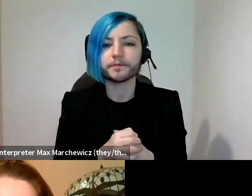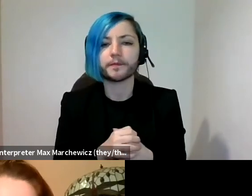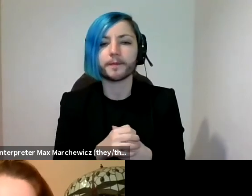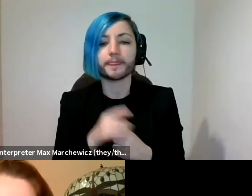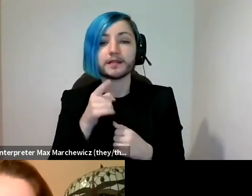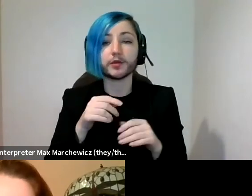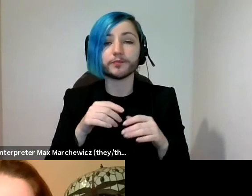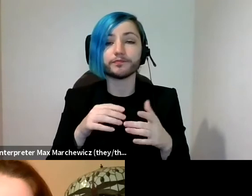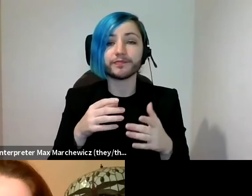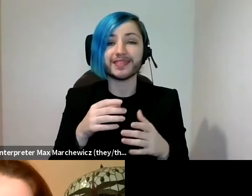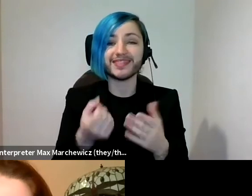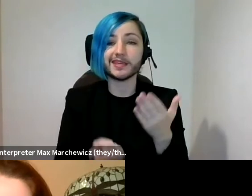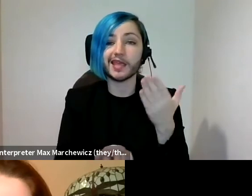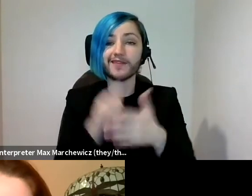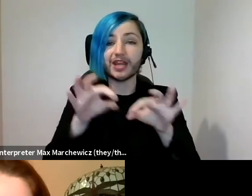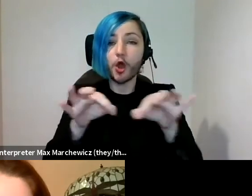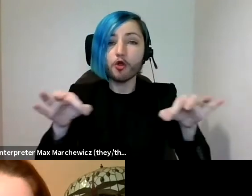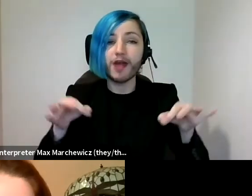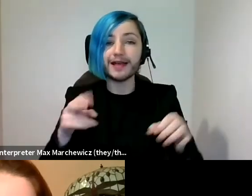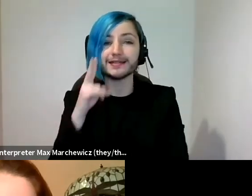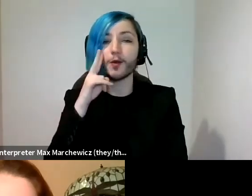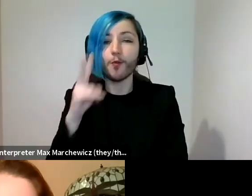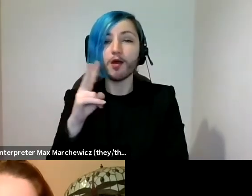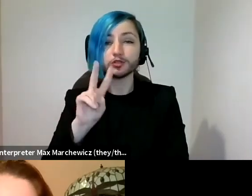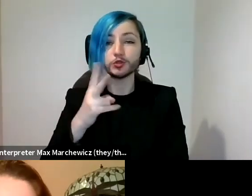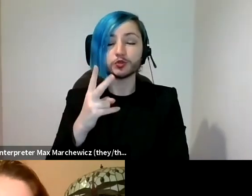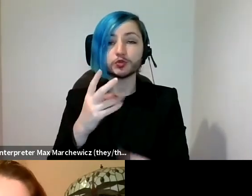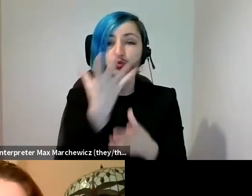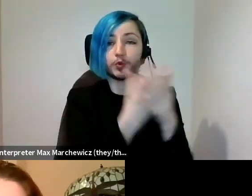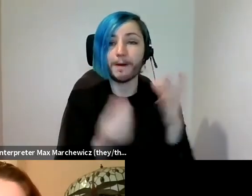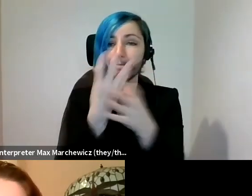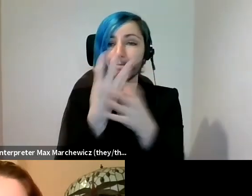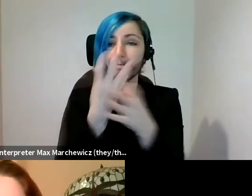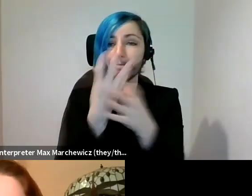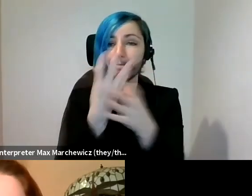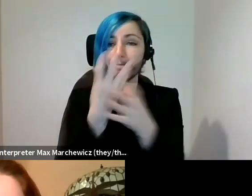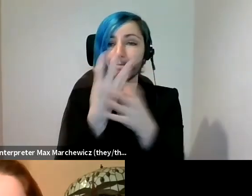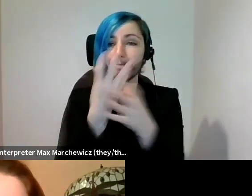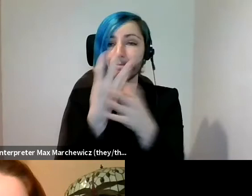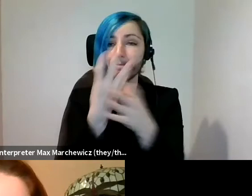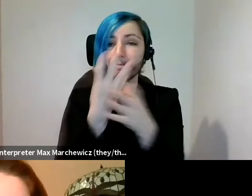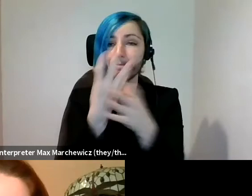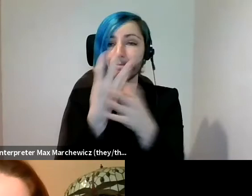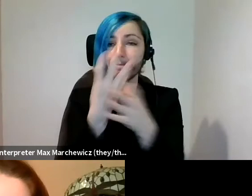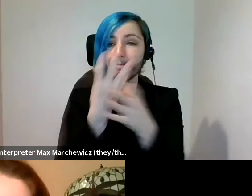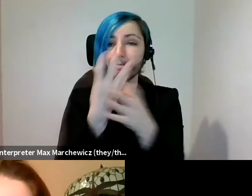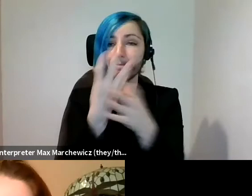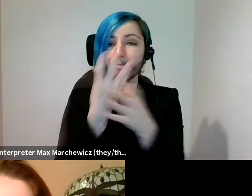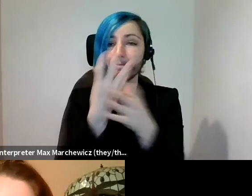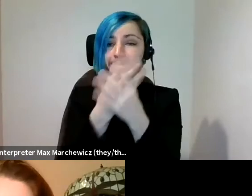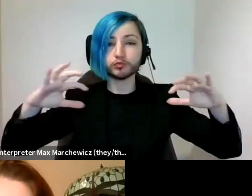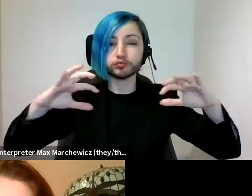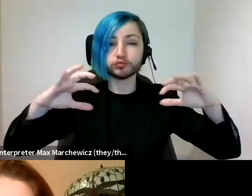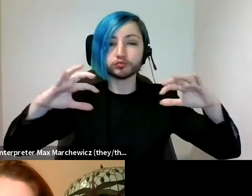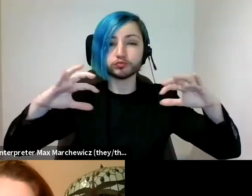event horizon observing the merger of two black holes, what would you experience? How would you feel these gravitational